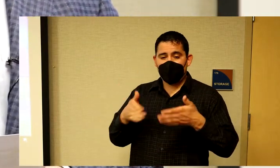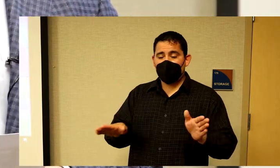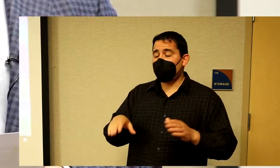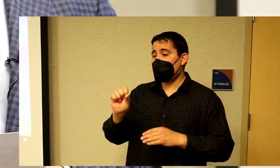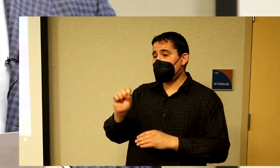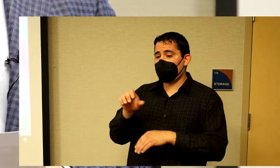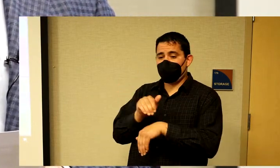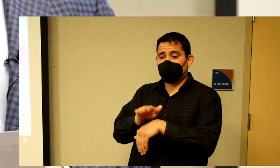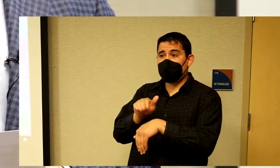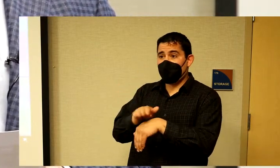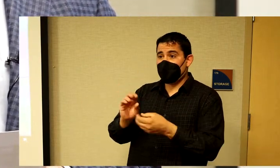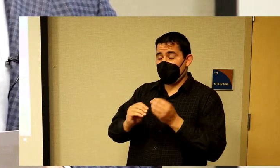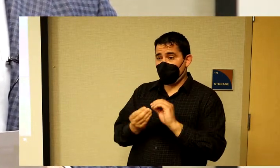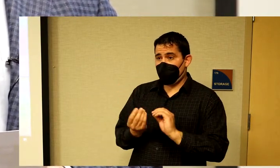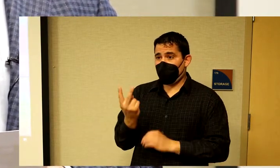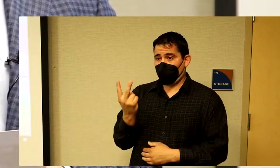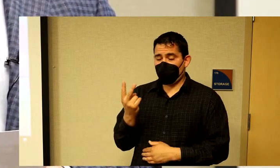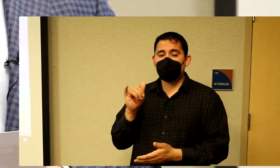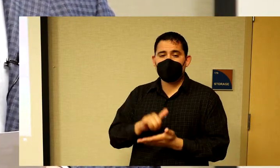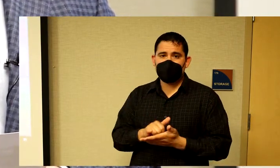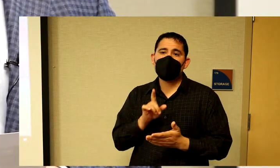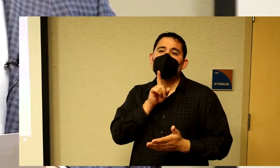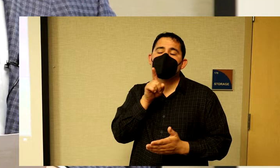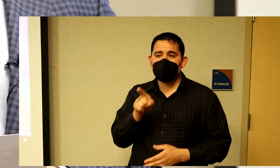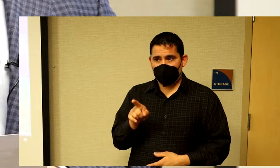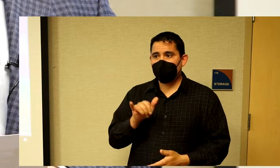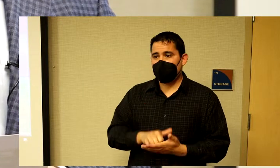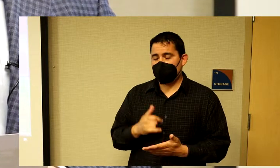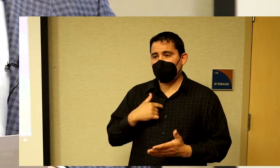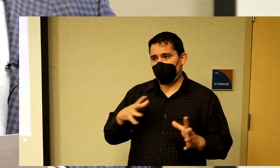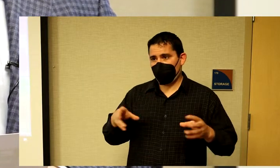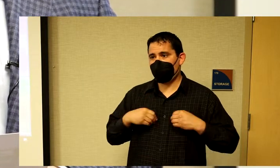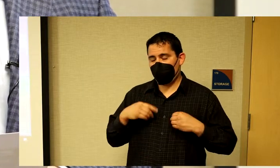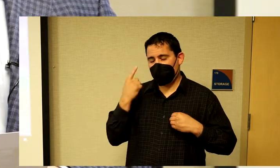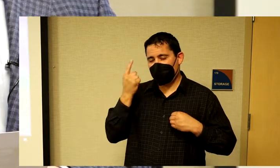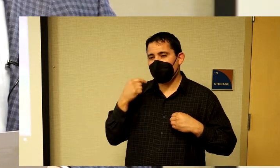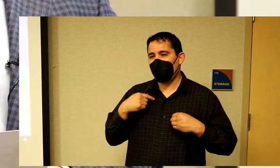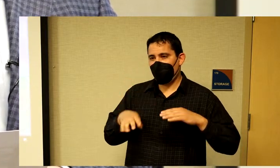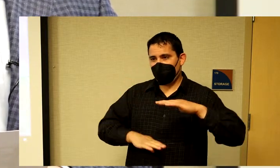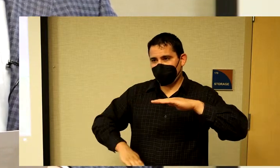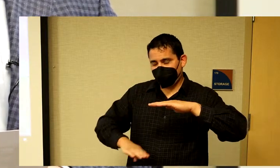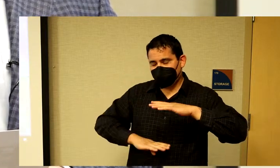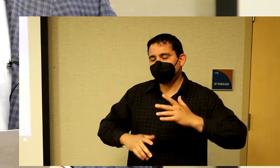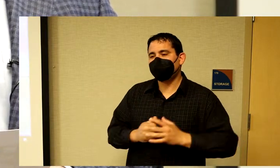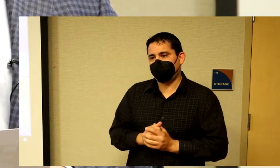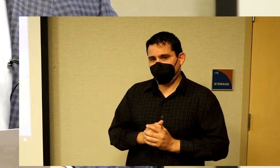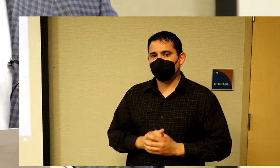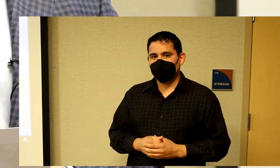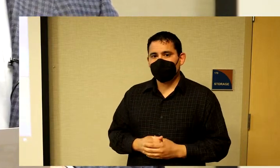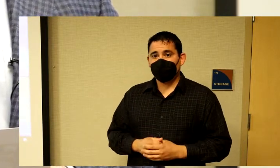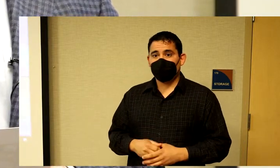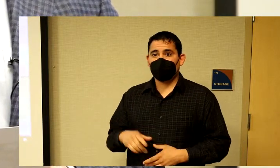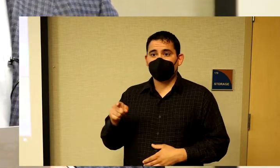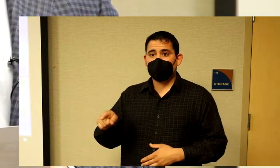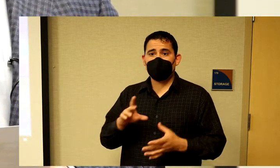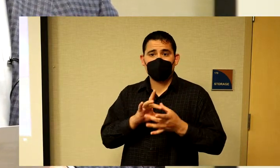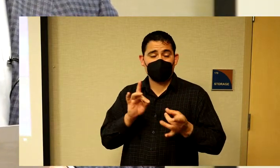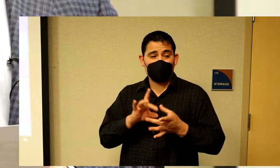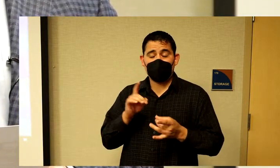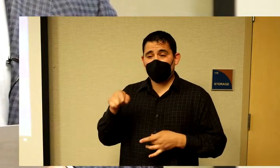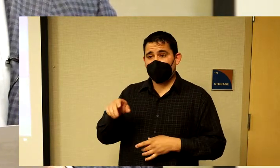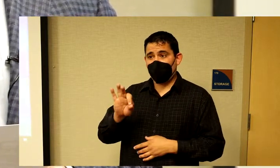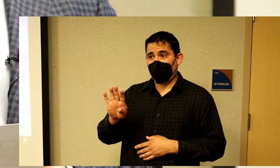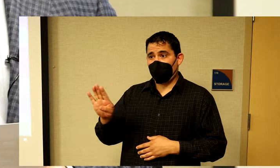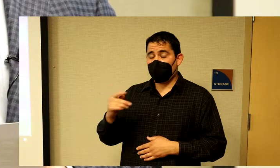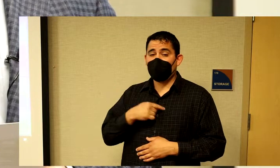number 2 would be definitely that. And I think that there was a public comment on Facebook that said, hey, we support